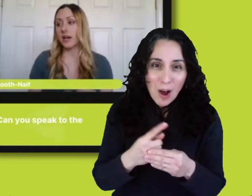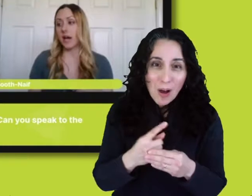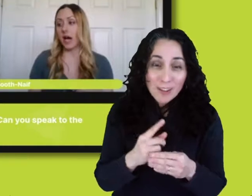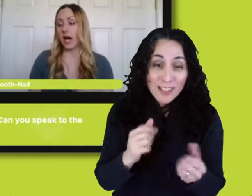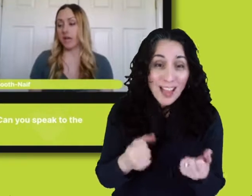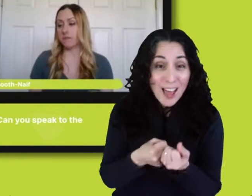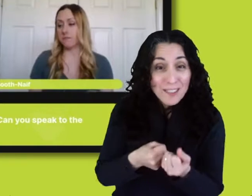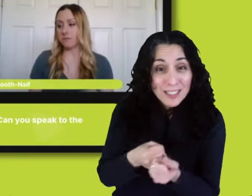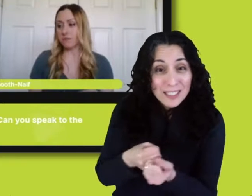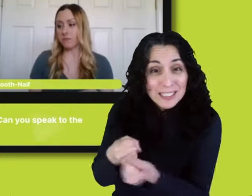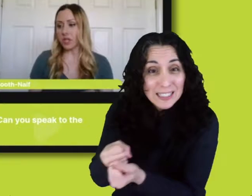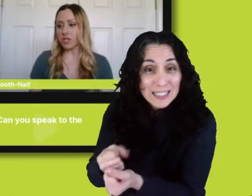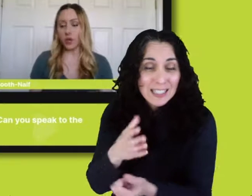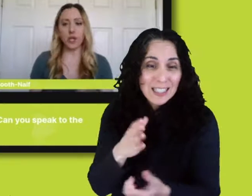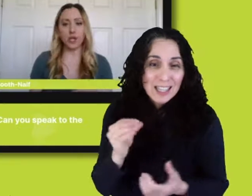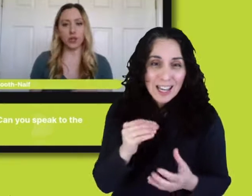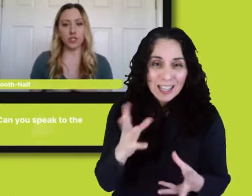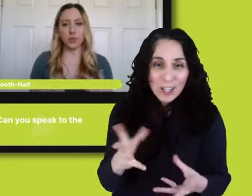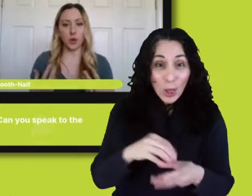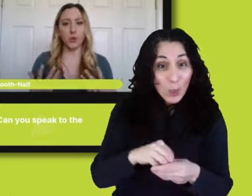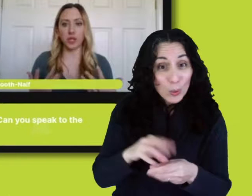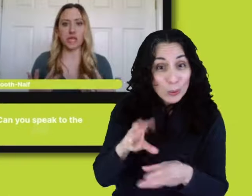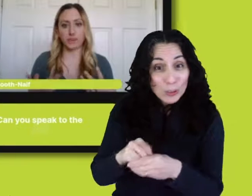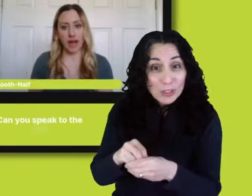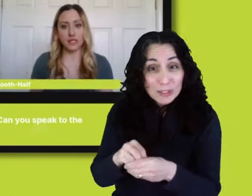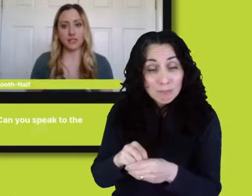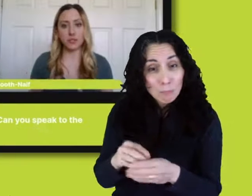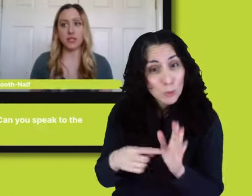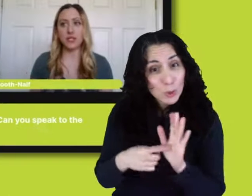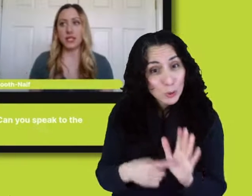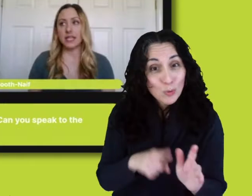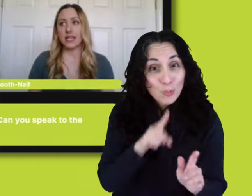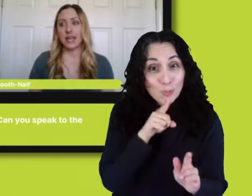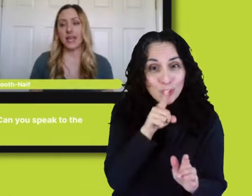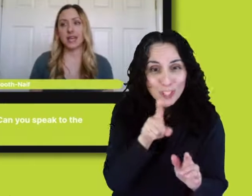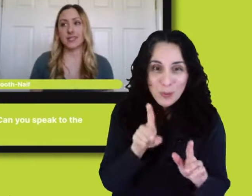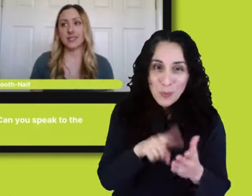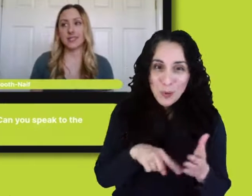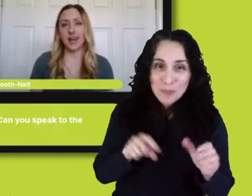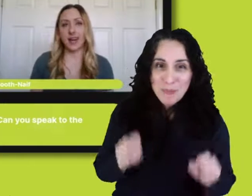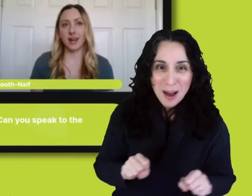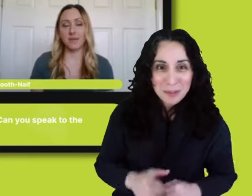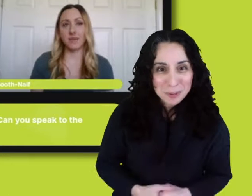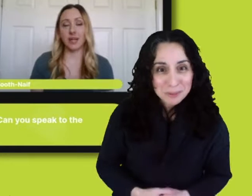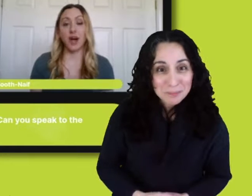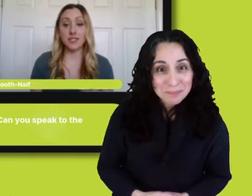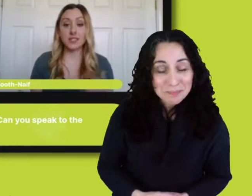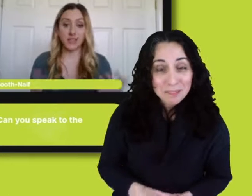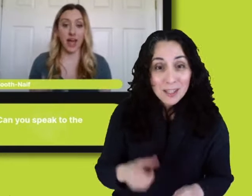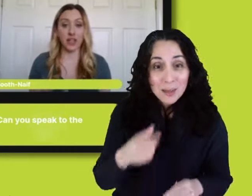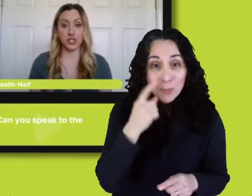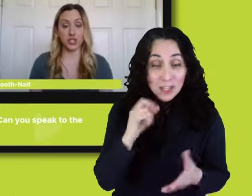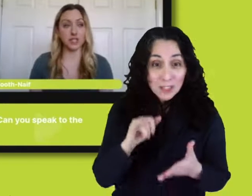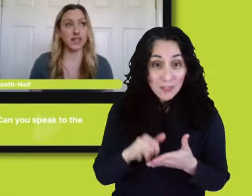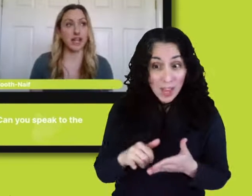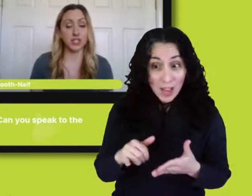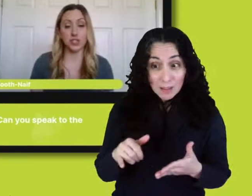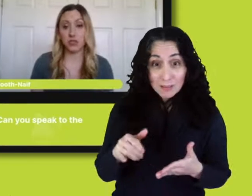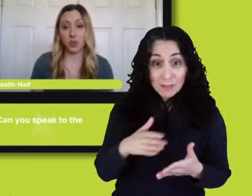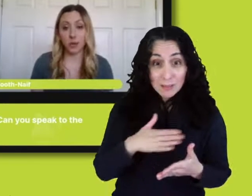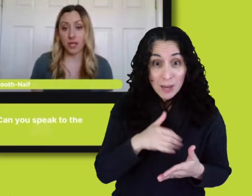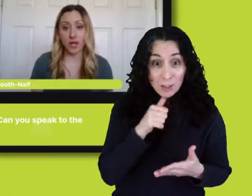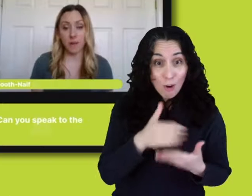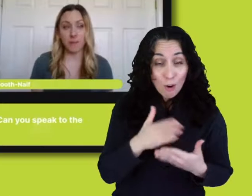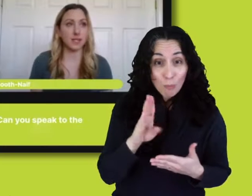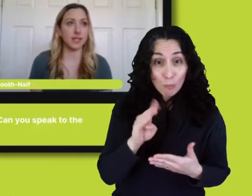inclusion, and showing, just what really is possible. And because of that, she's got